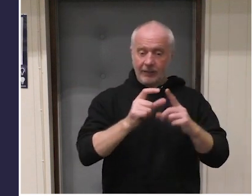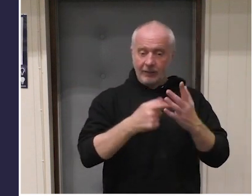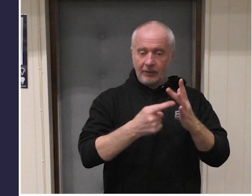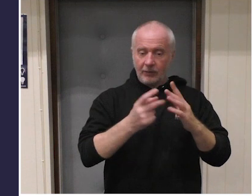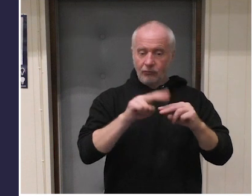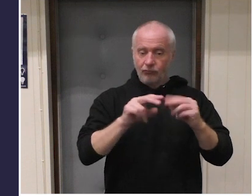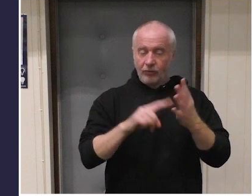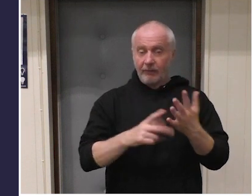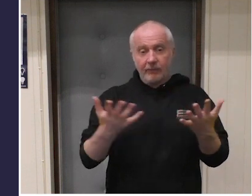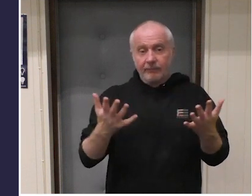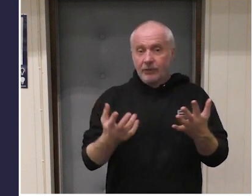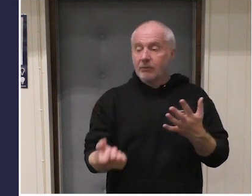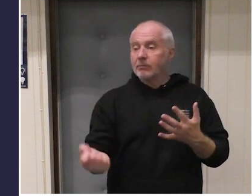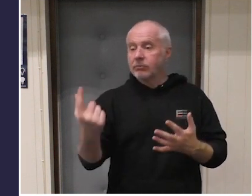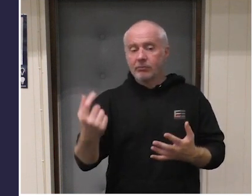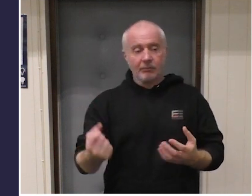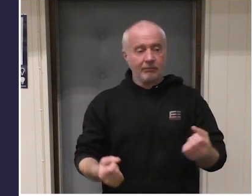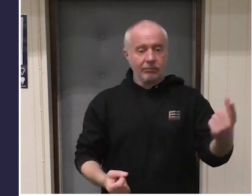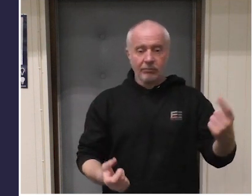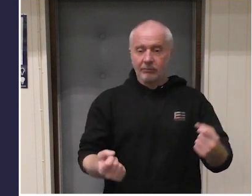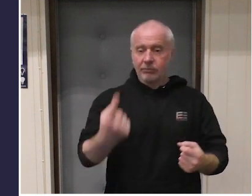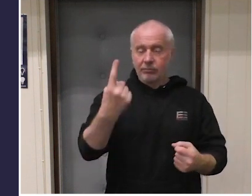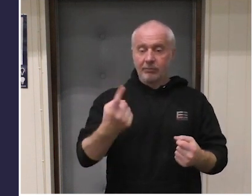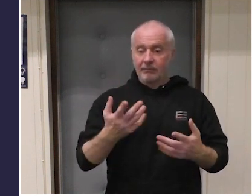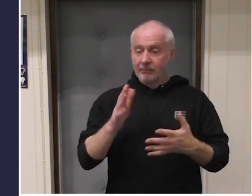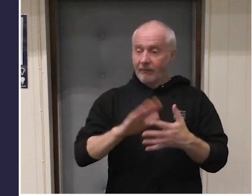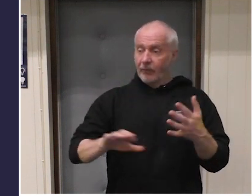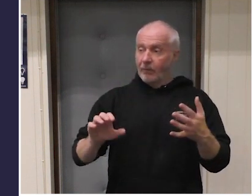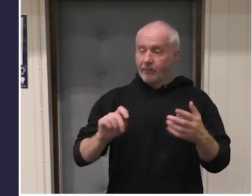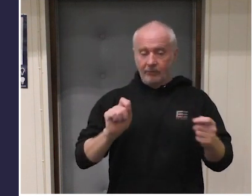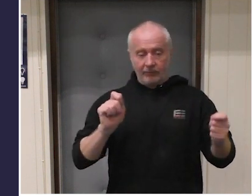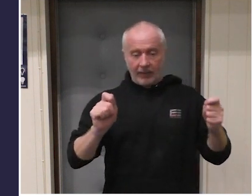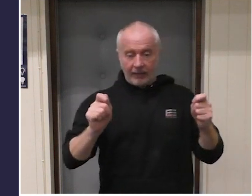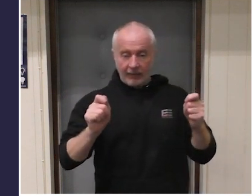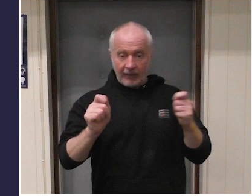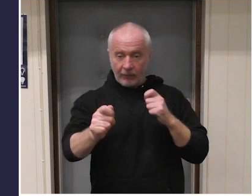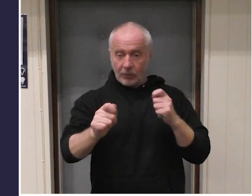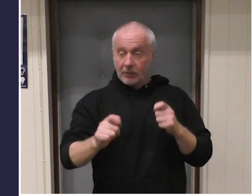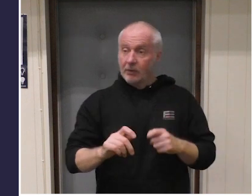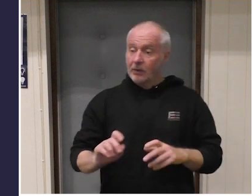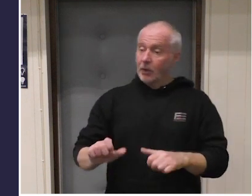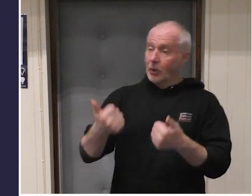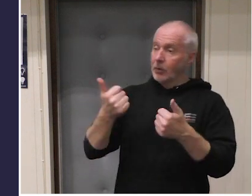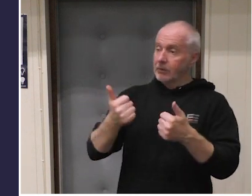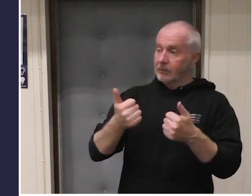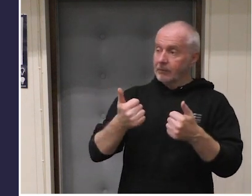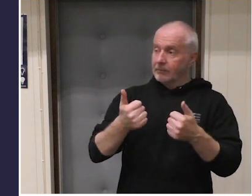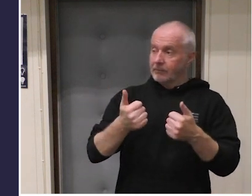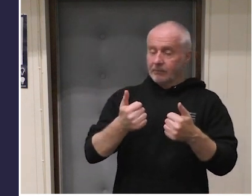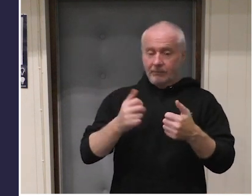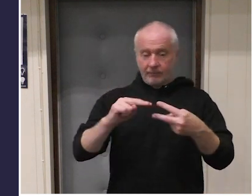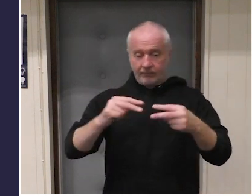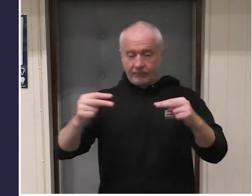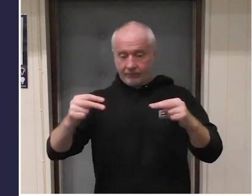randomness in the outcomes of evolution. So sometimes good mutations are lost.